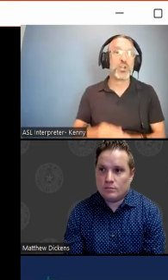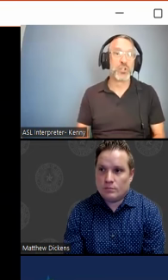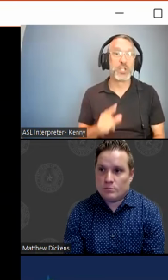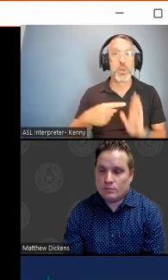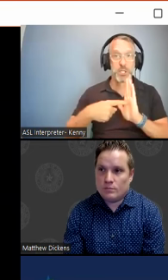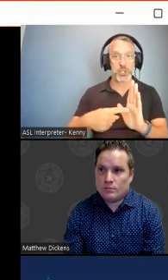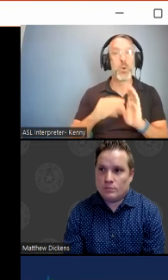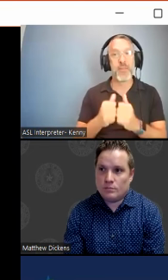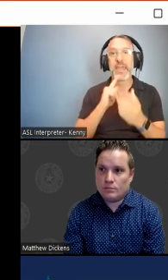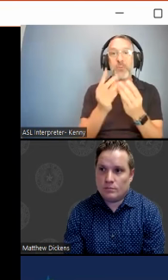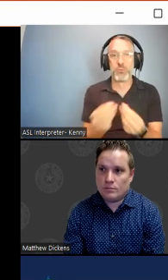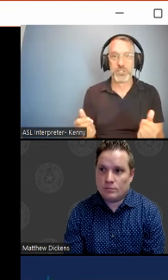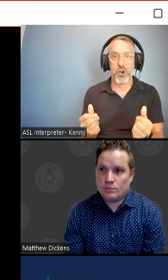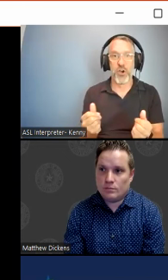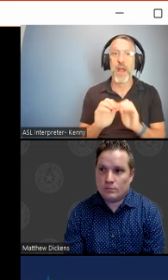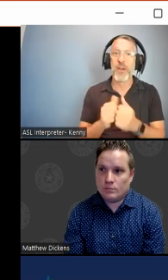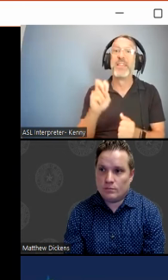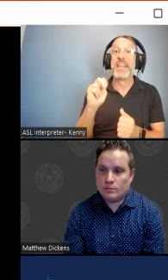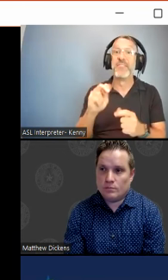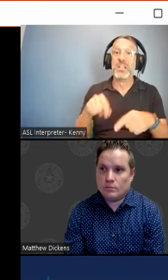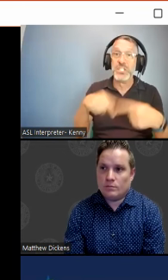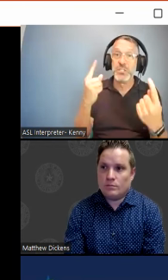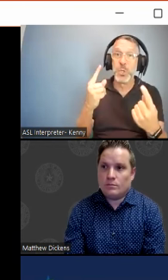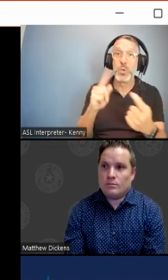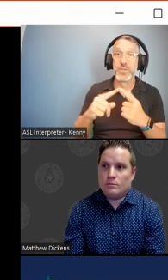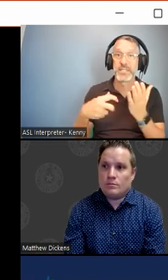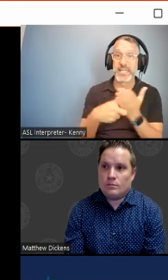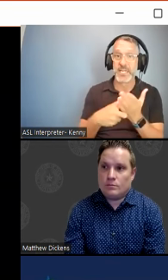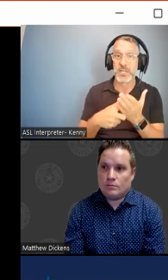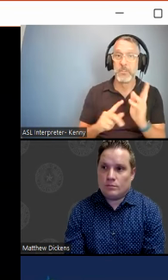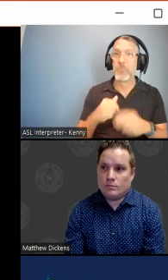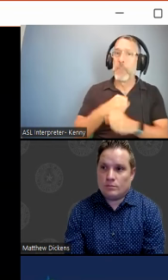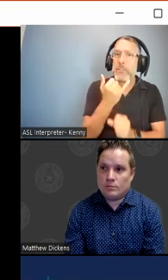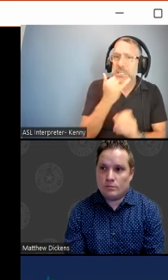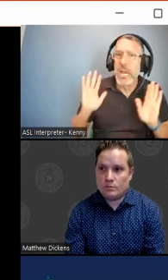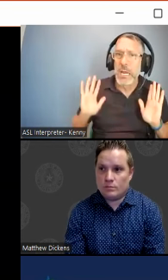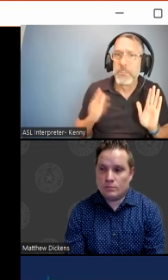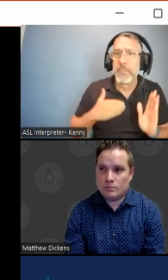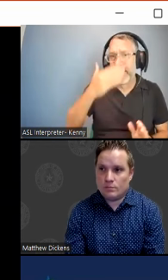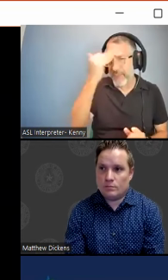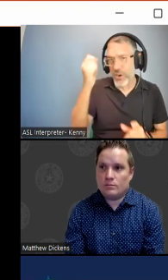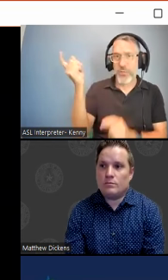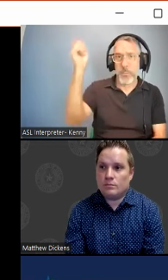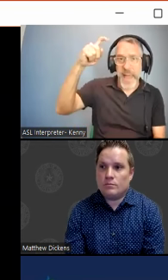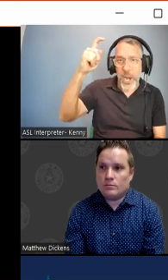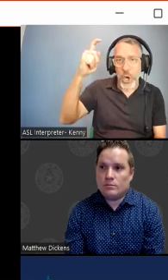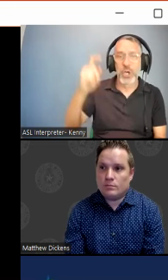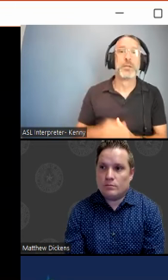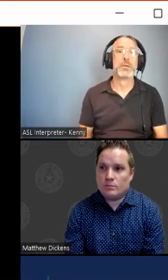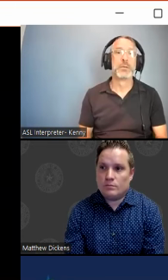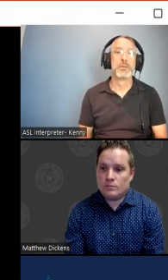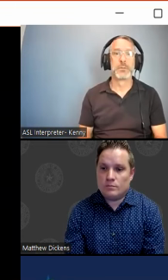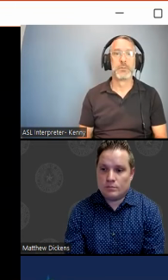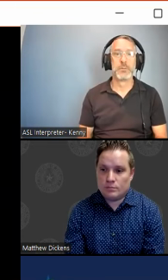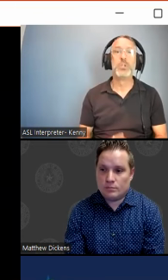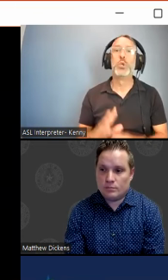how they can resolve or how they can even dispute the citation. People make mistakes, they might've forgot their placard. And so you can